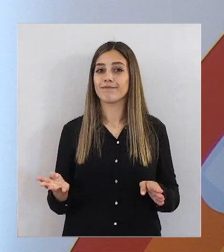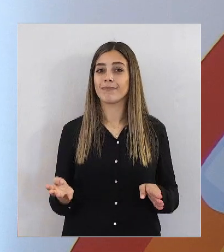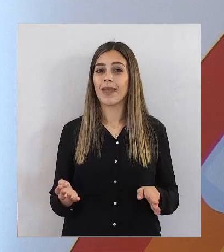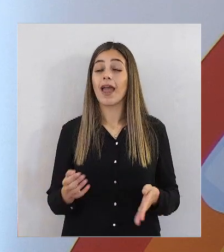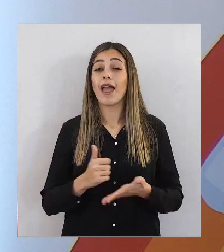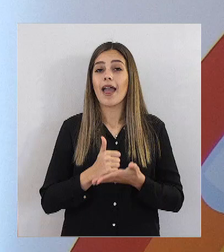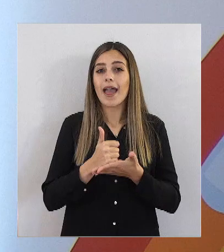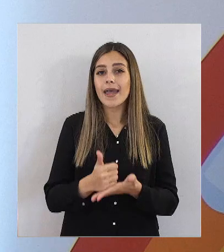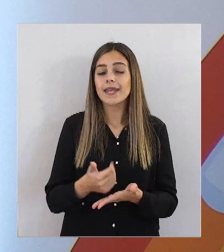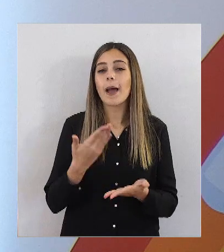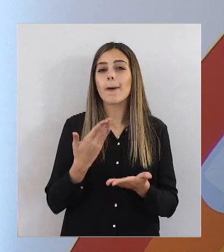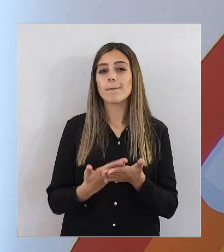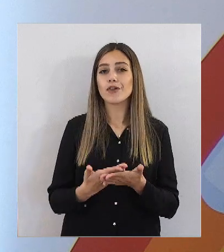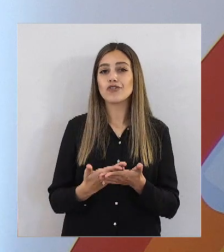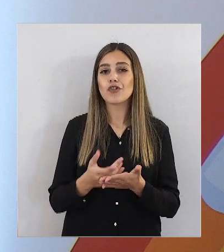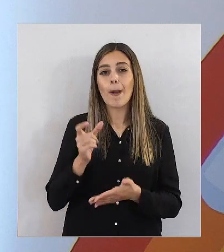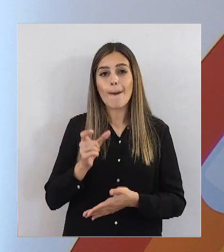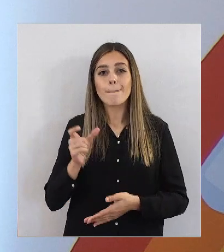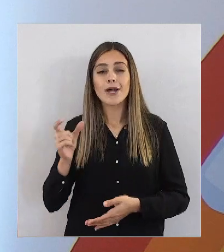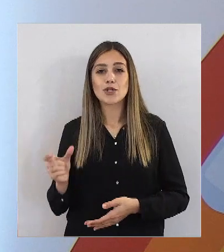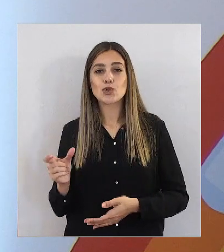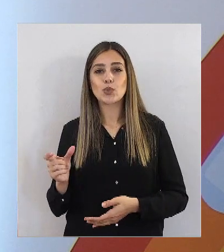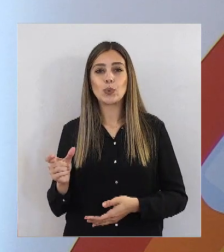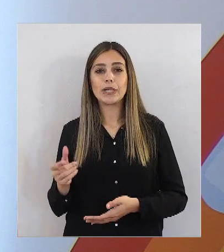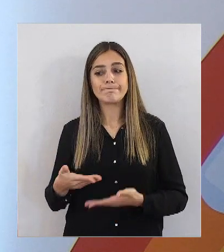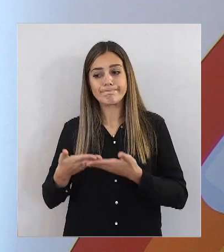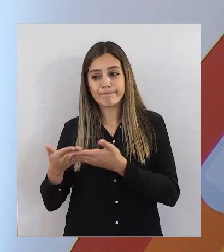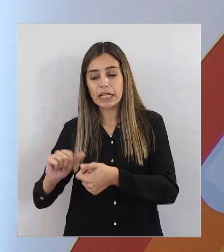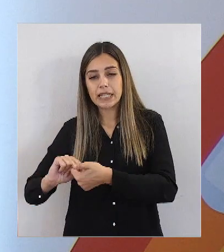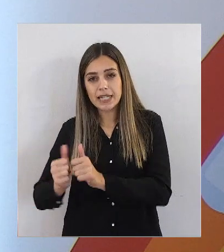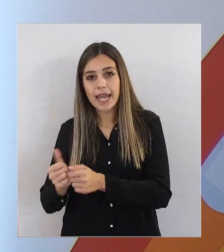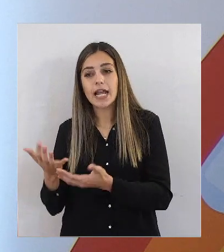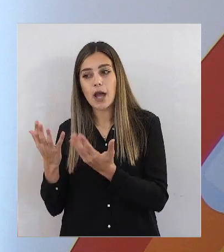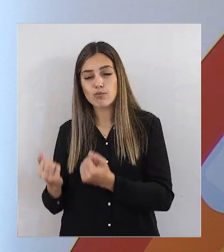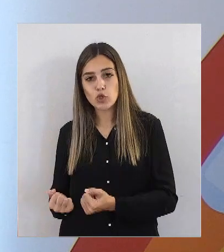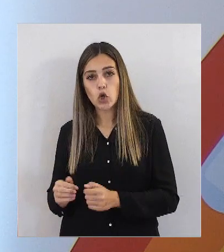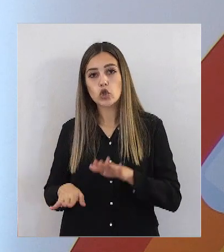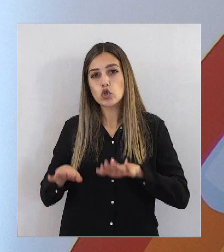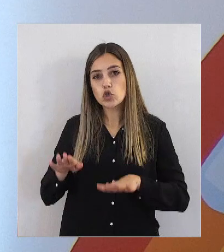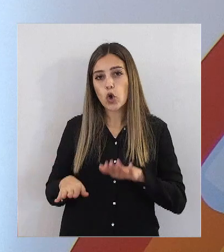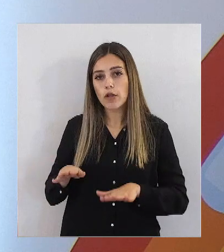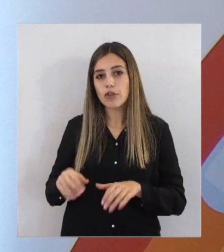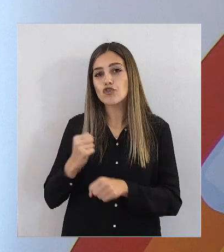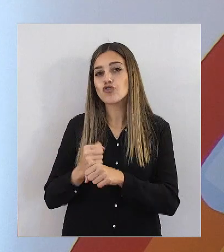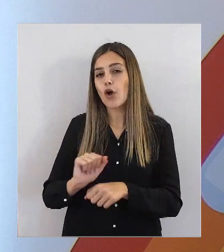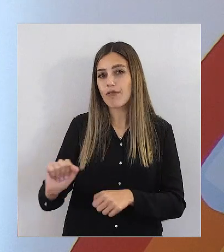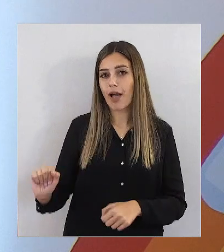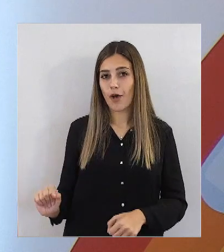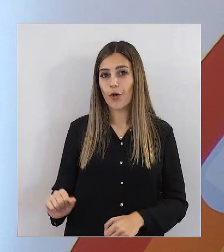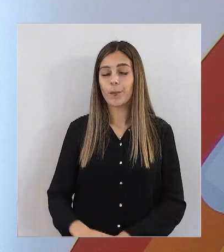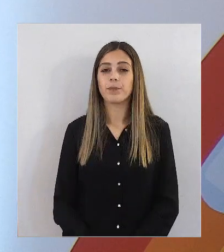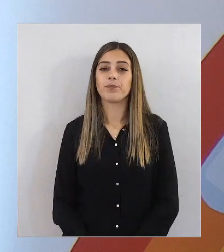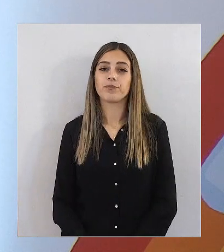team receives the specific training in relation to his or her profession. Ultimately, I address